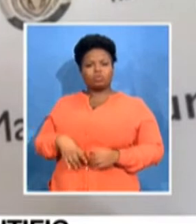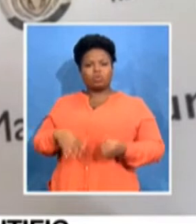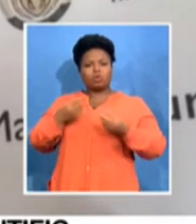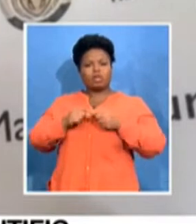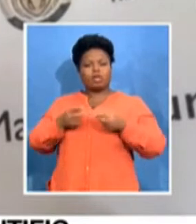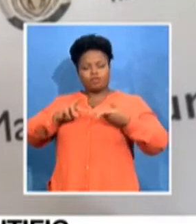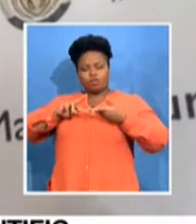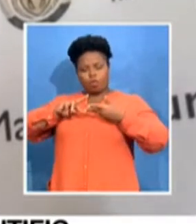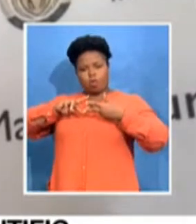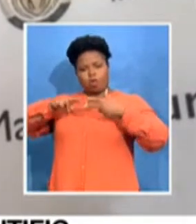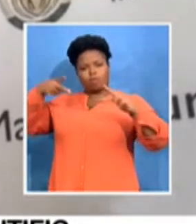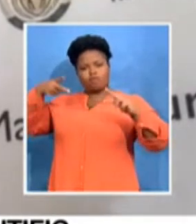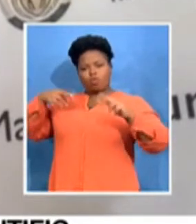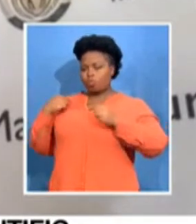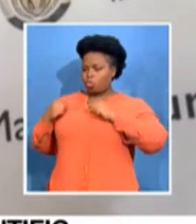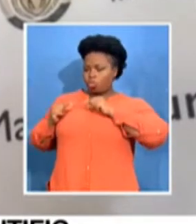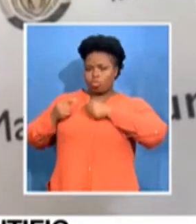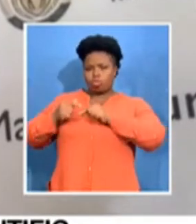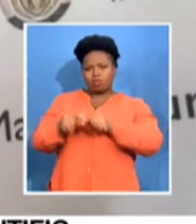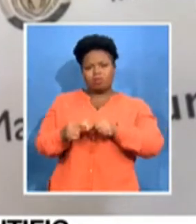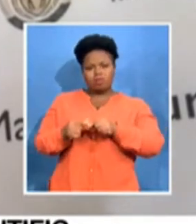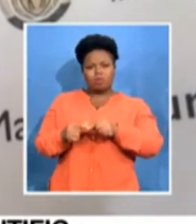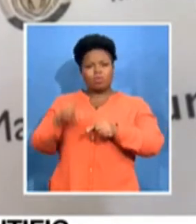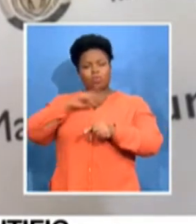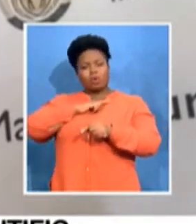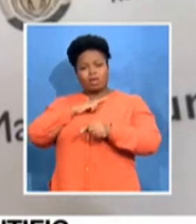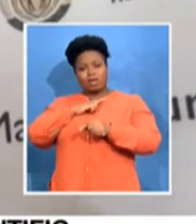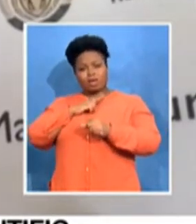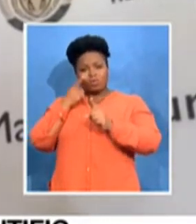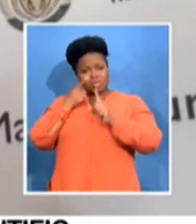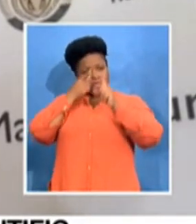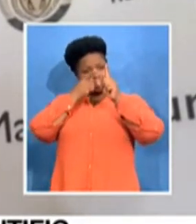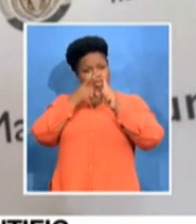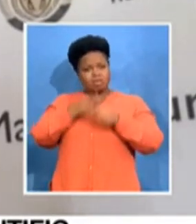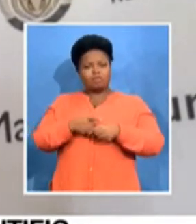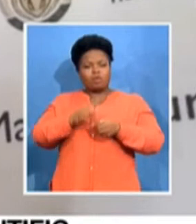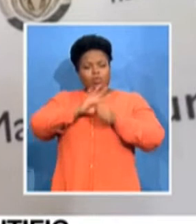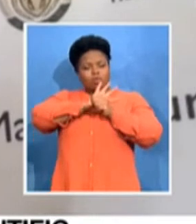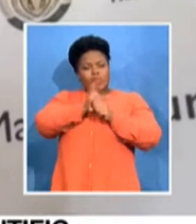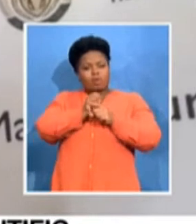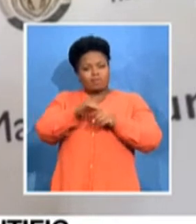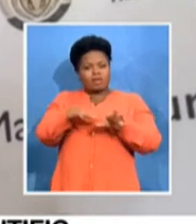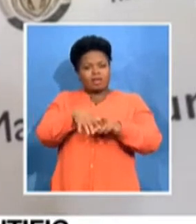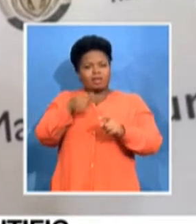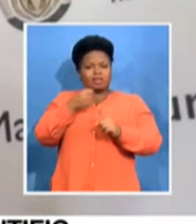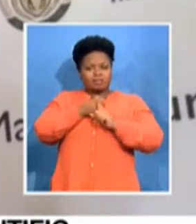our fight against COVID-19. And to this end, we've spent